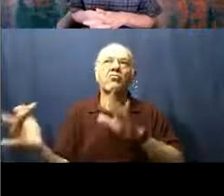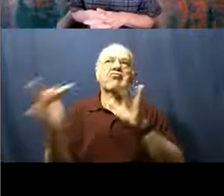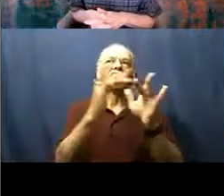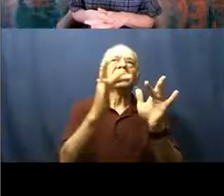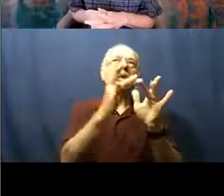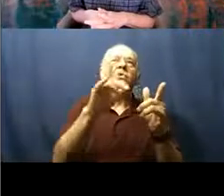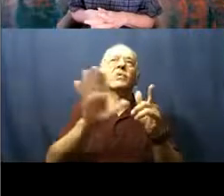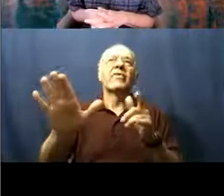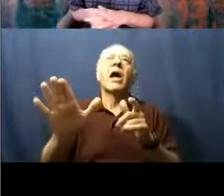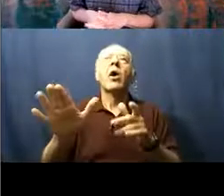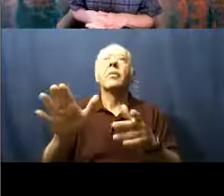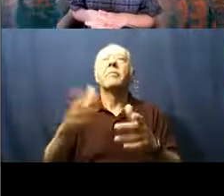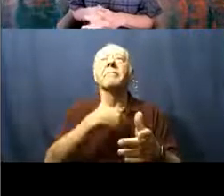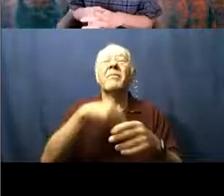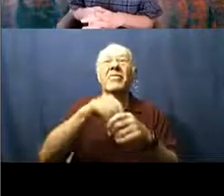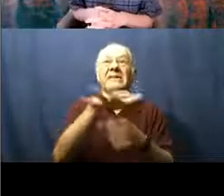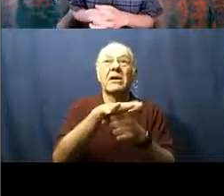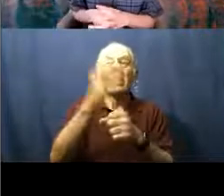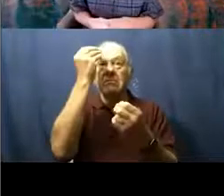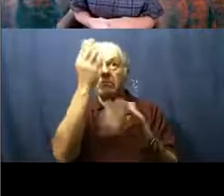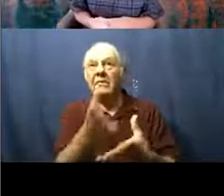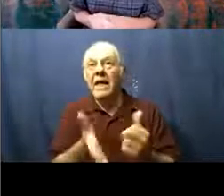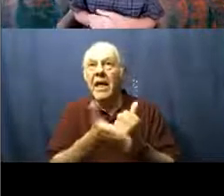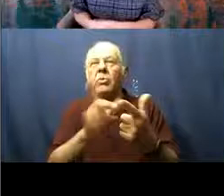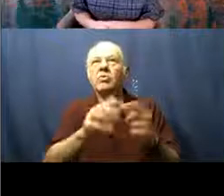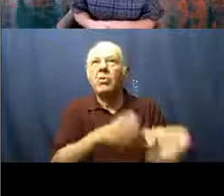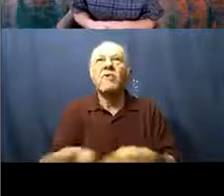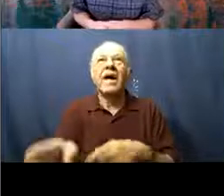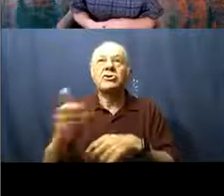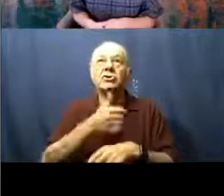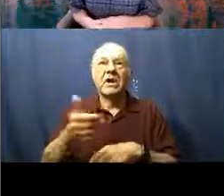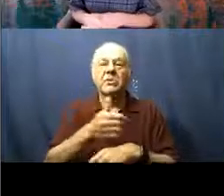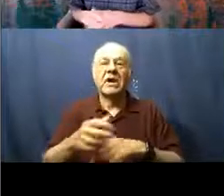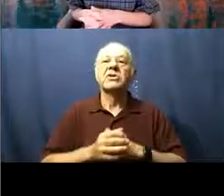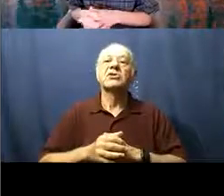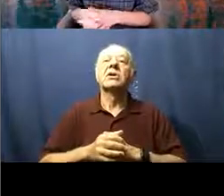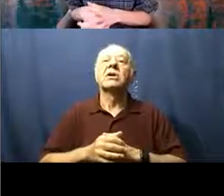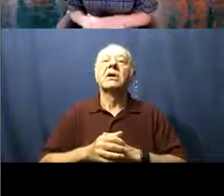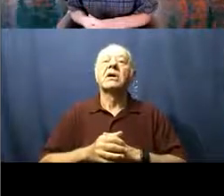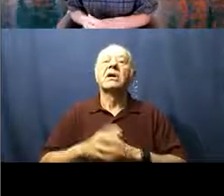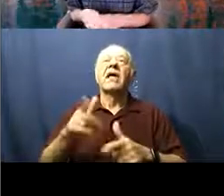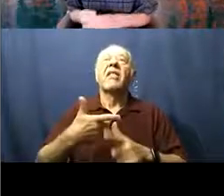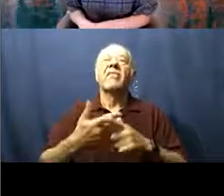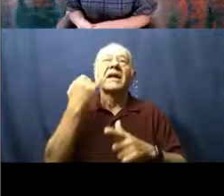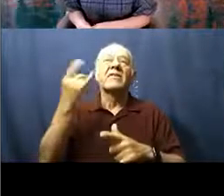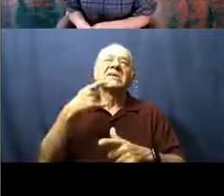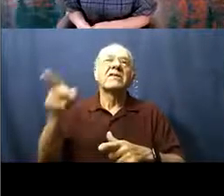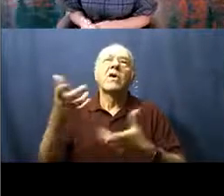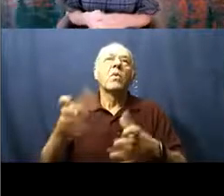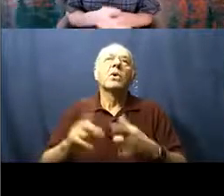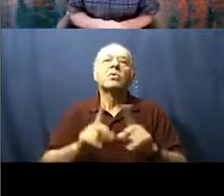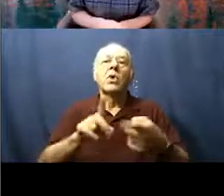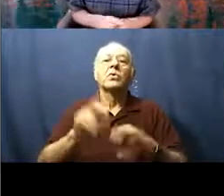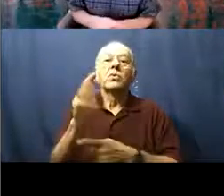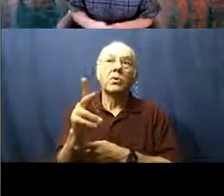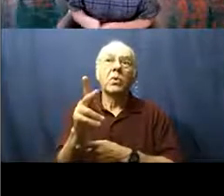members in that area, letting them know, helping to arrange transportation. And then if they said they didn't want to go to the Newark